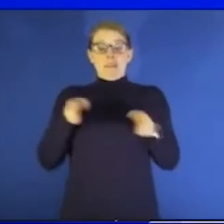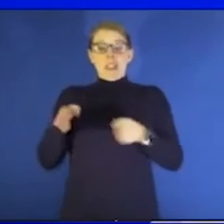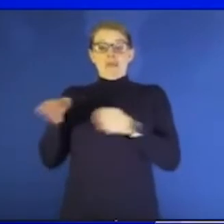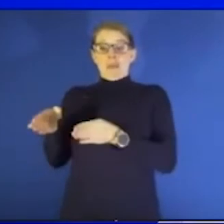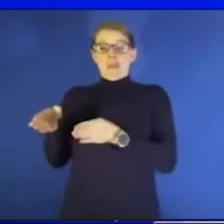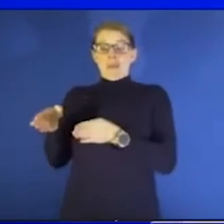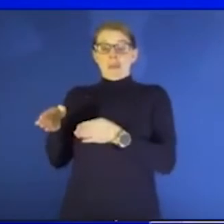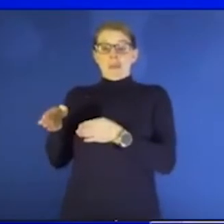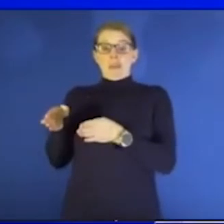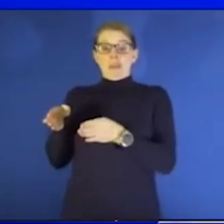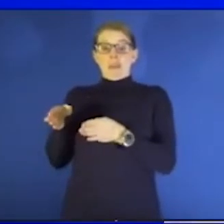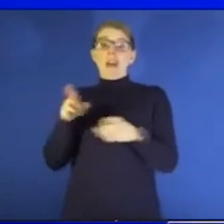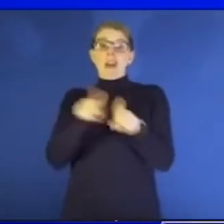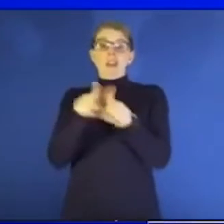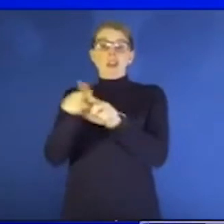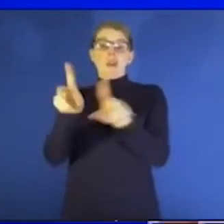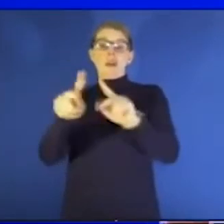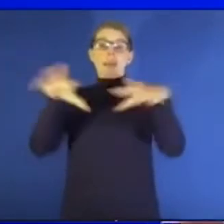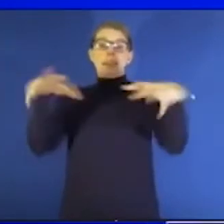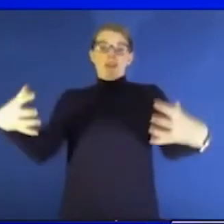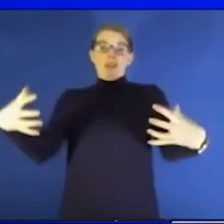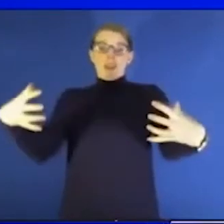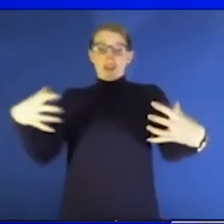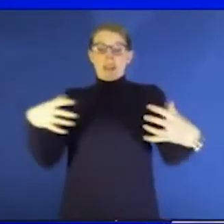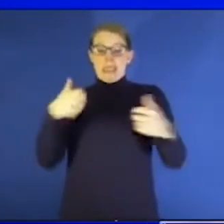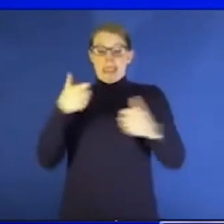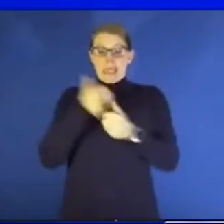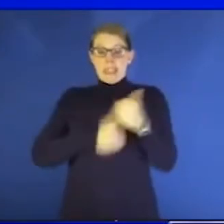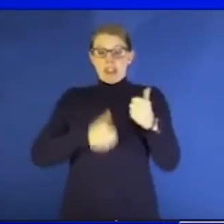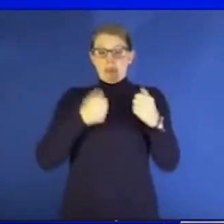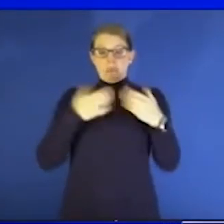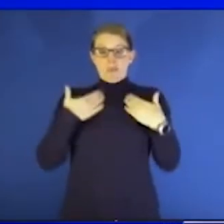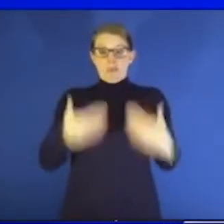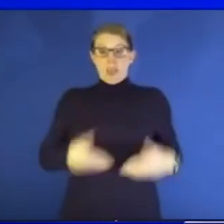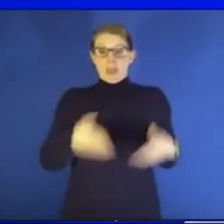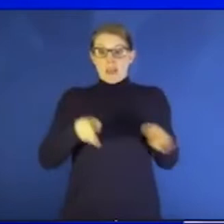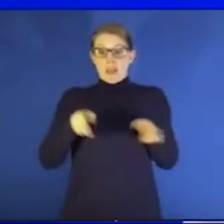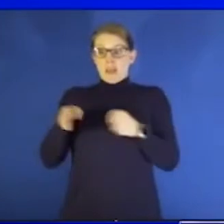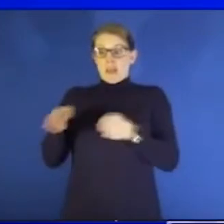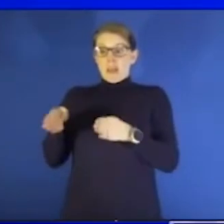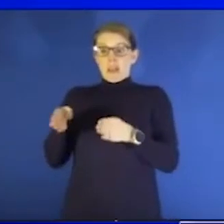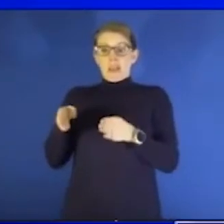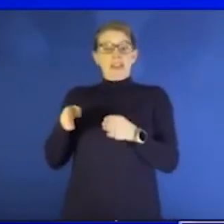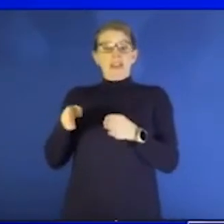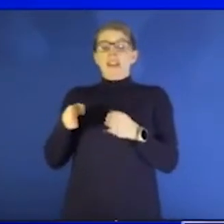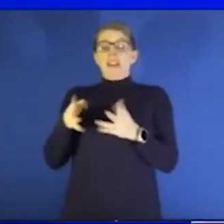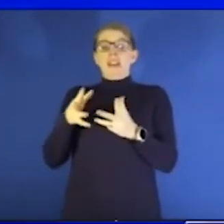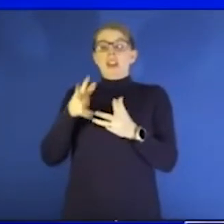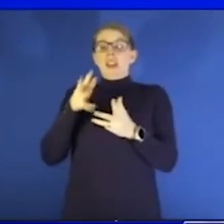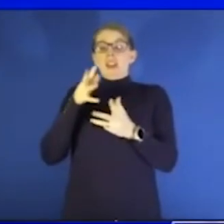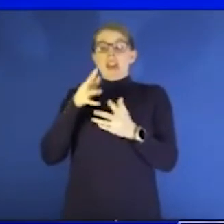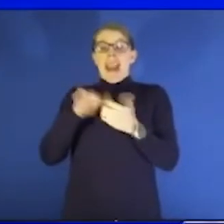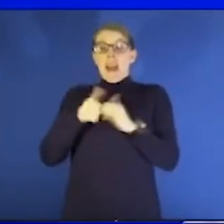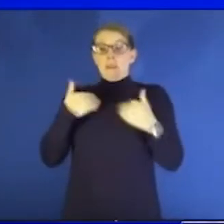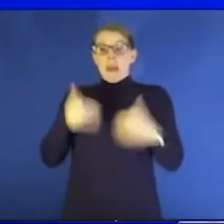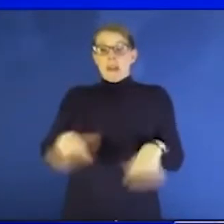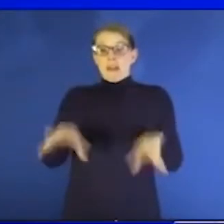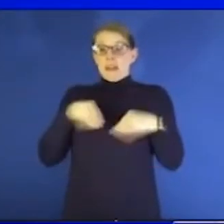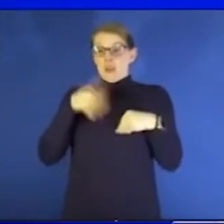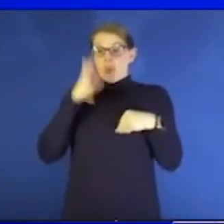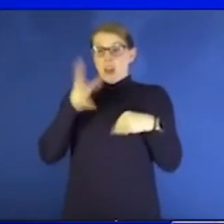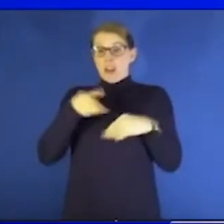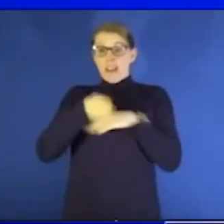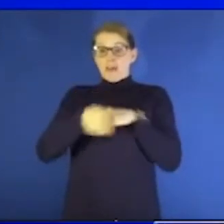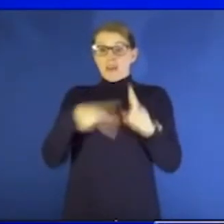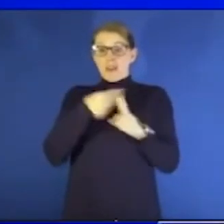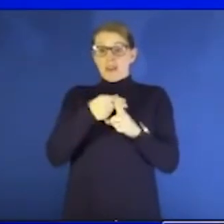individually can react to that virus, either after vaccination, which is always going to be much safer, or after repeated